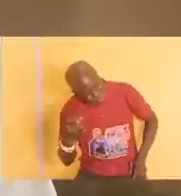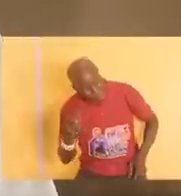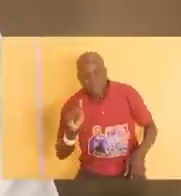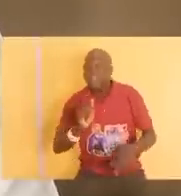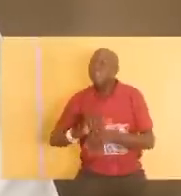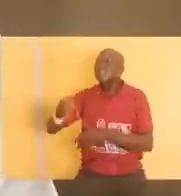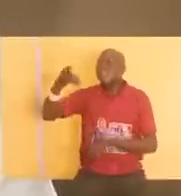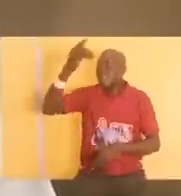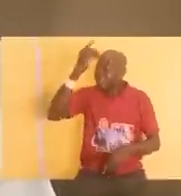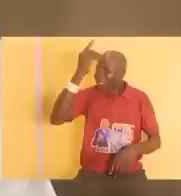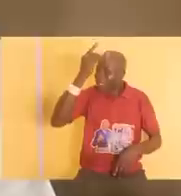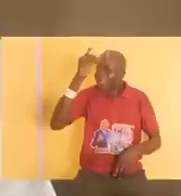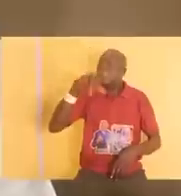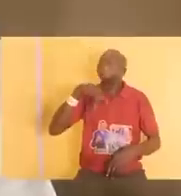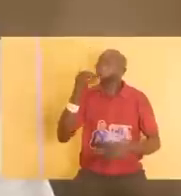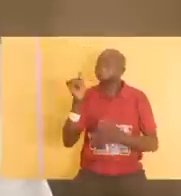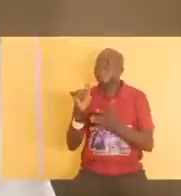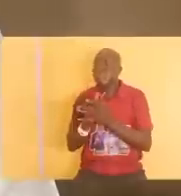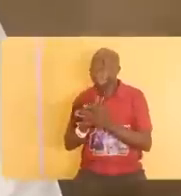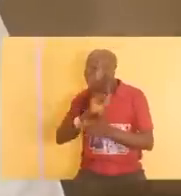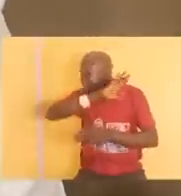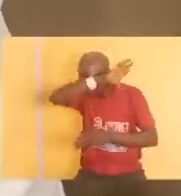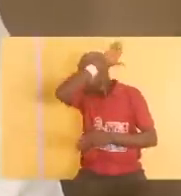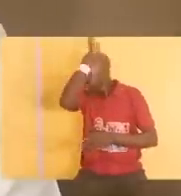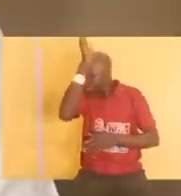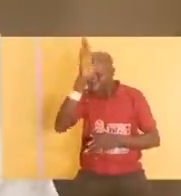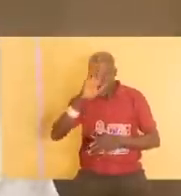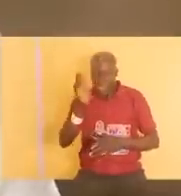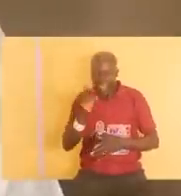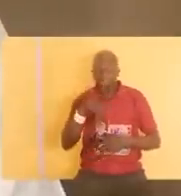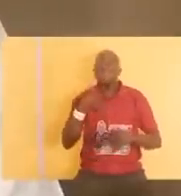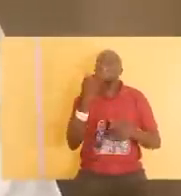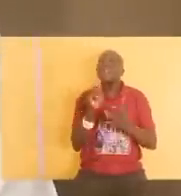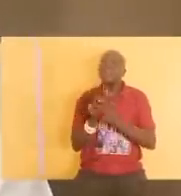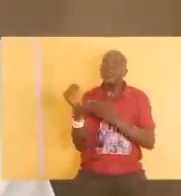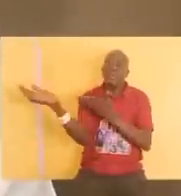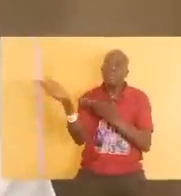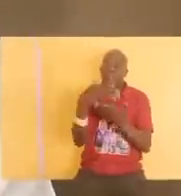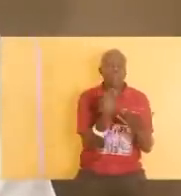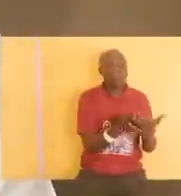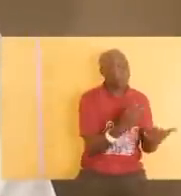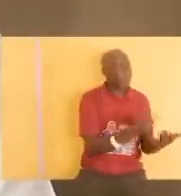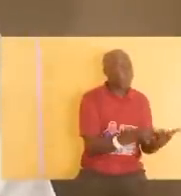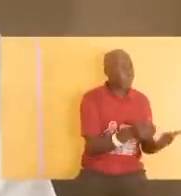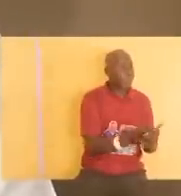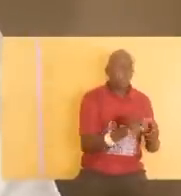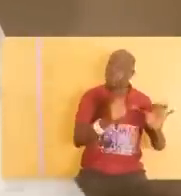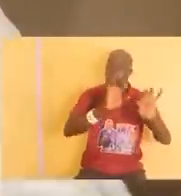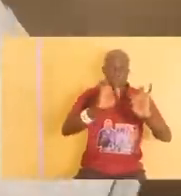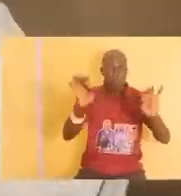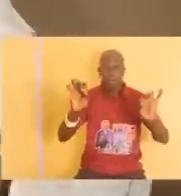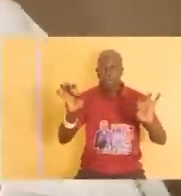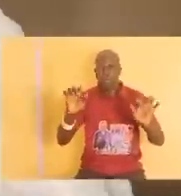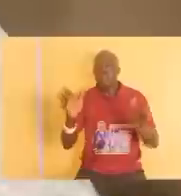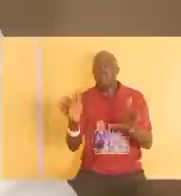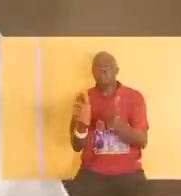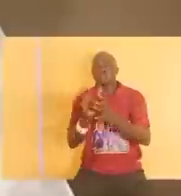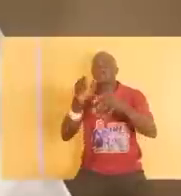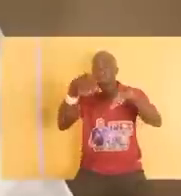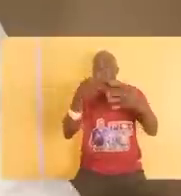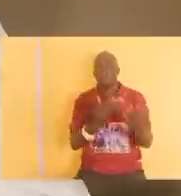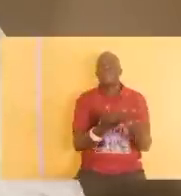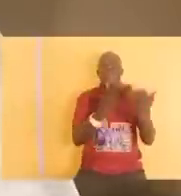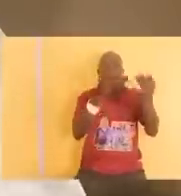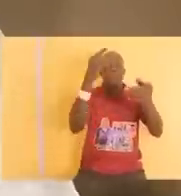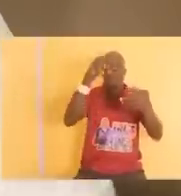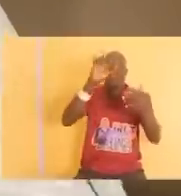the daddy said, be your ba. I said, daddy. When he saw my people, who love more. I asked you to bring money. No. What did they order? I've